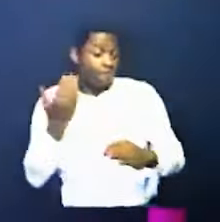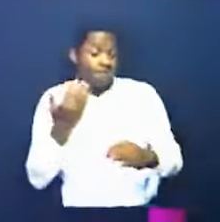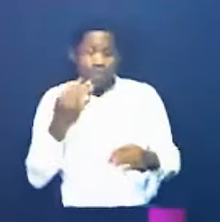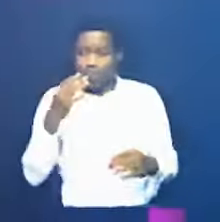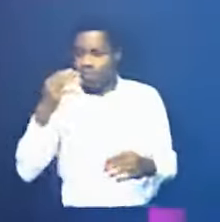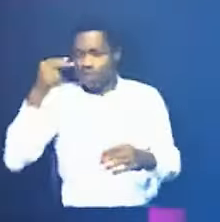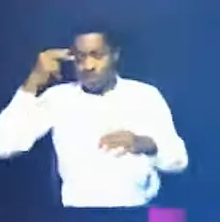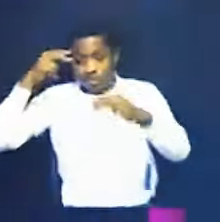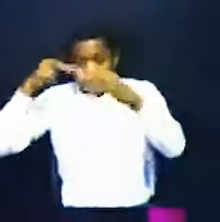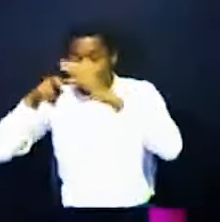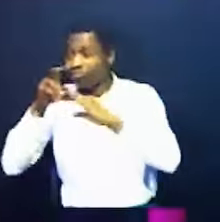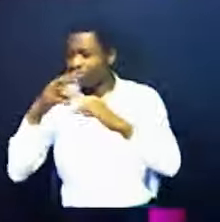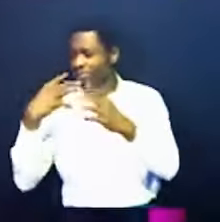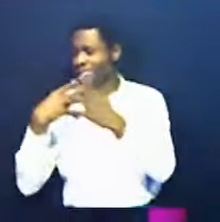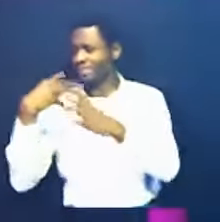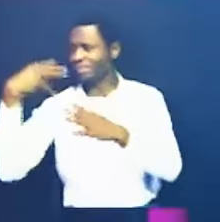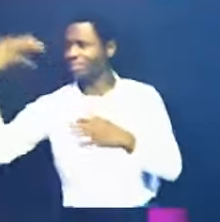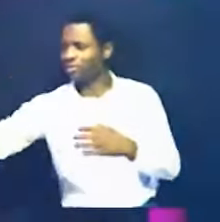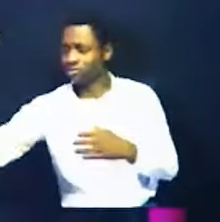said, go back.